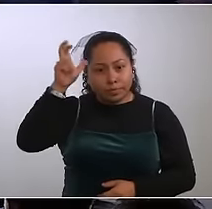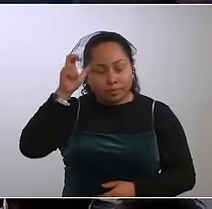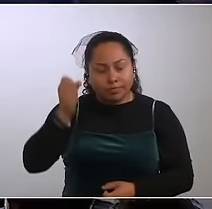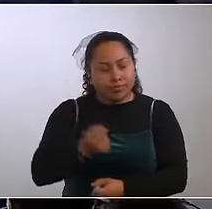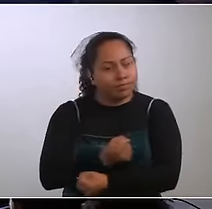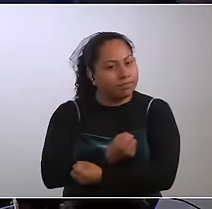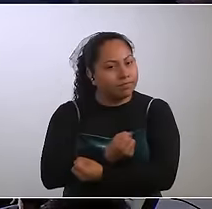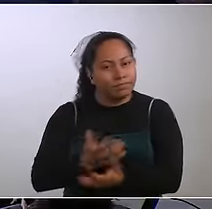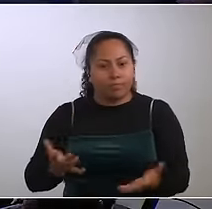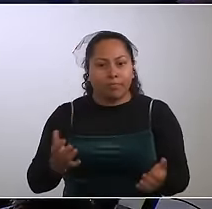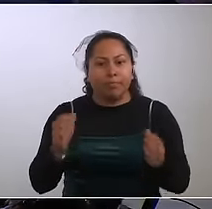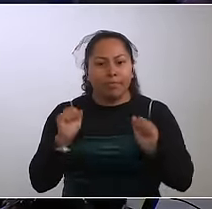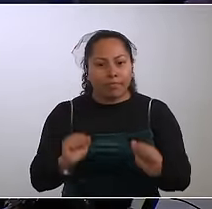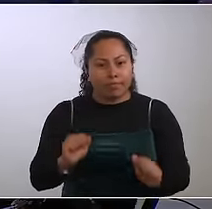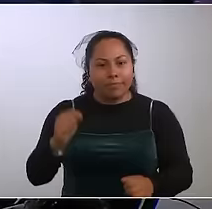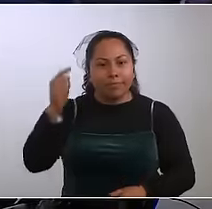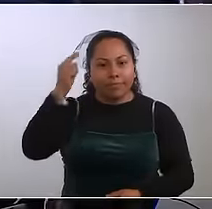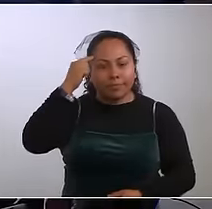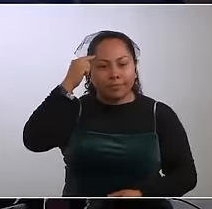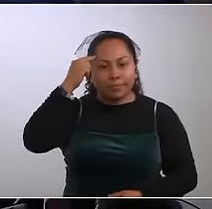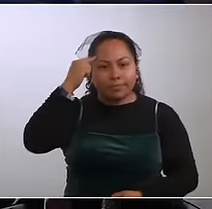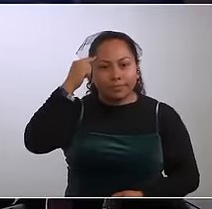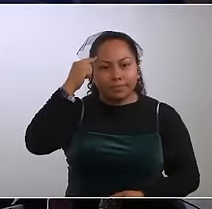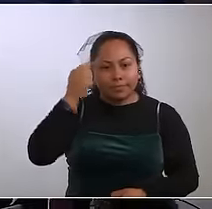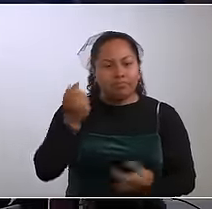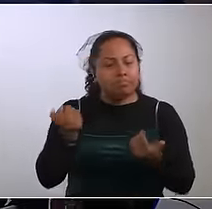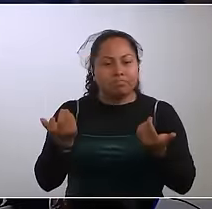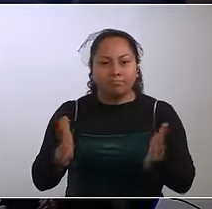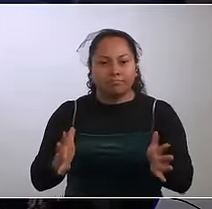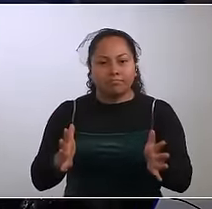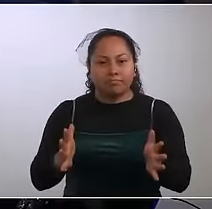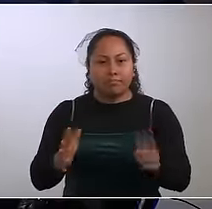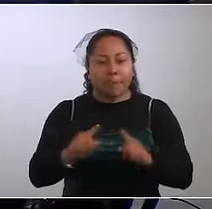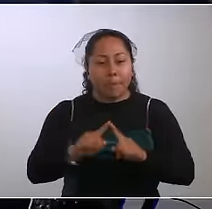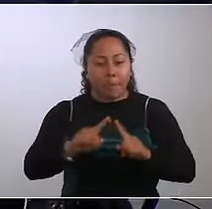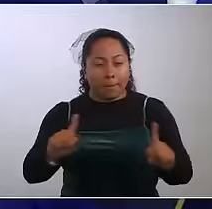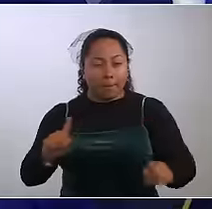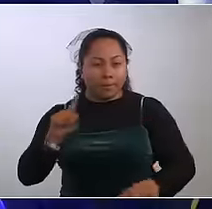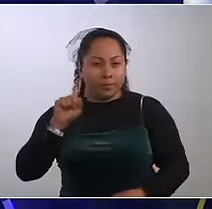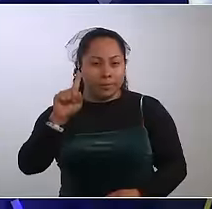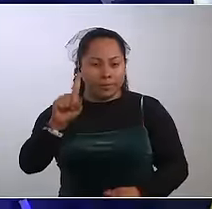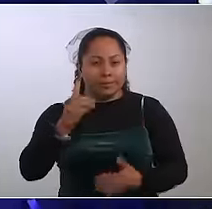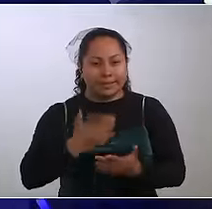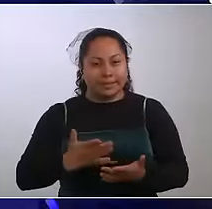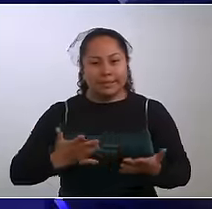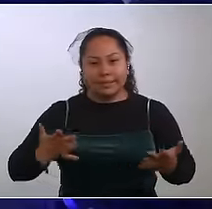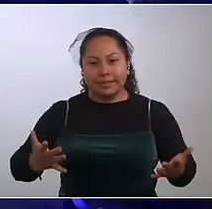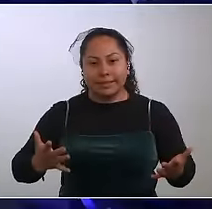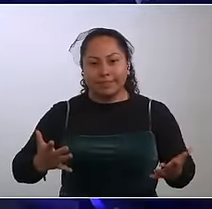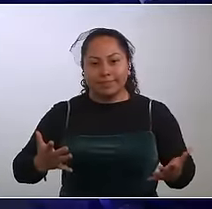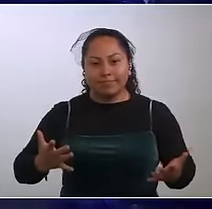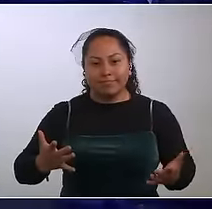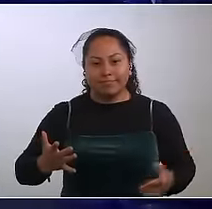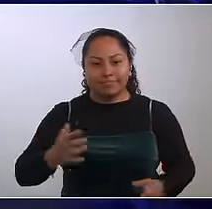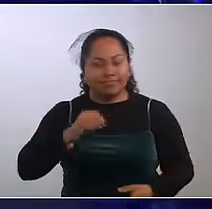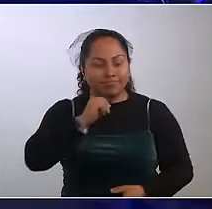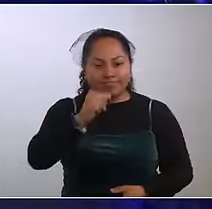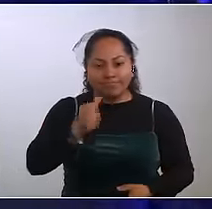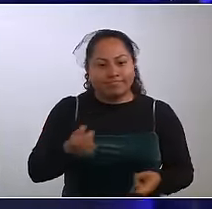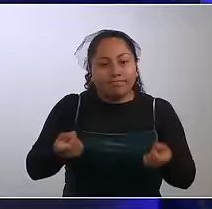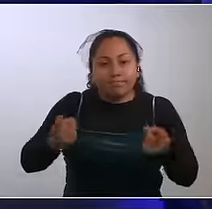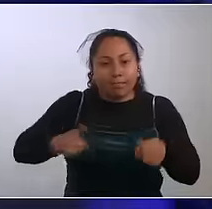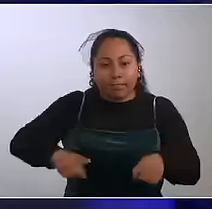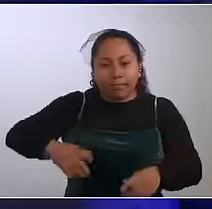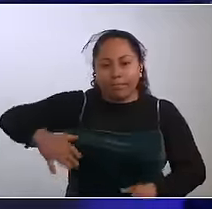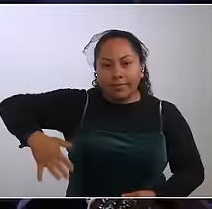of. Cualquier cosa que usted se imagine. He already did it. Él ya lo hizo. But there's one thing. Pero hay una cosa that hasn't happened. Que no ha sucedido,